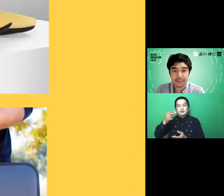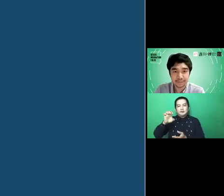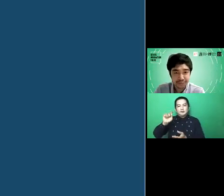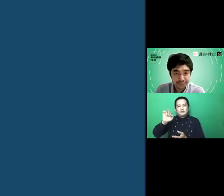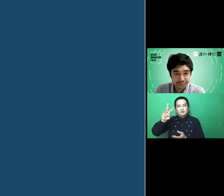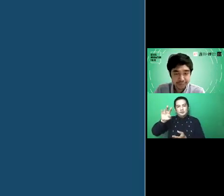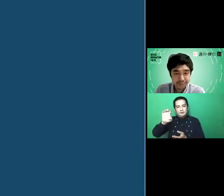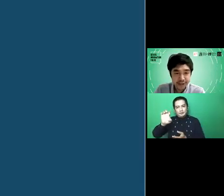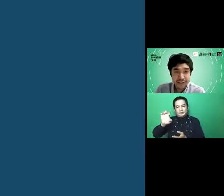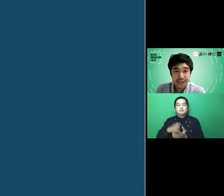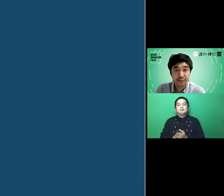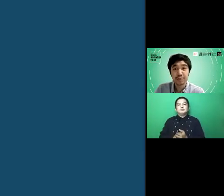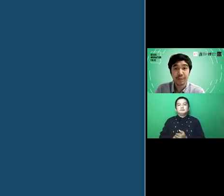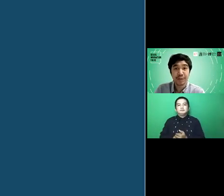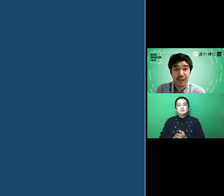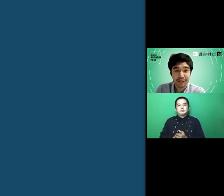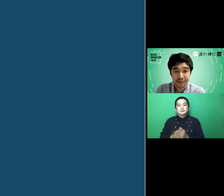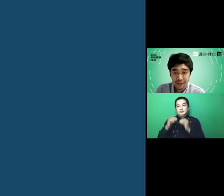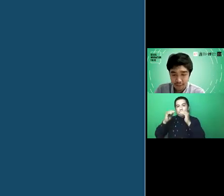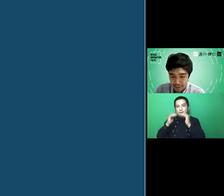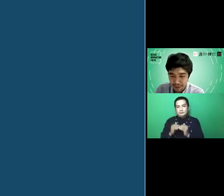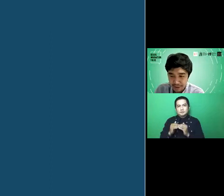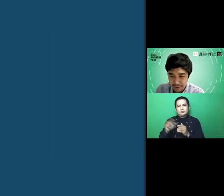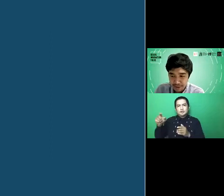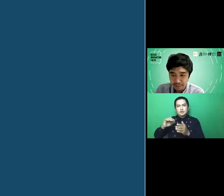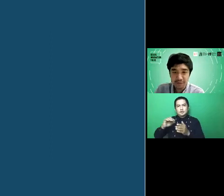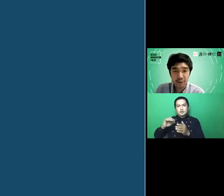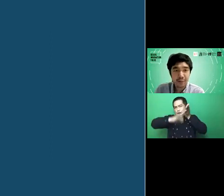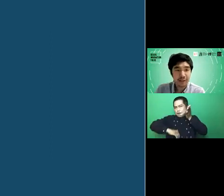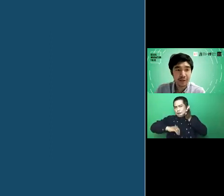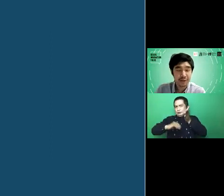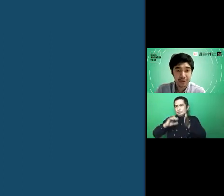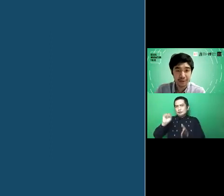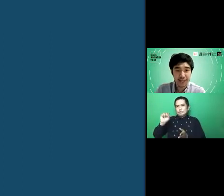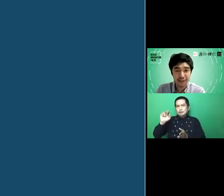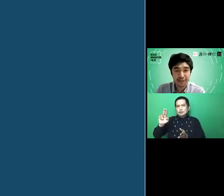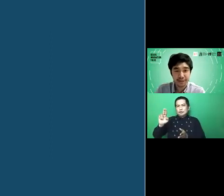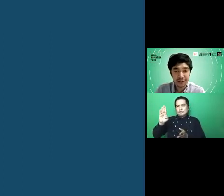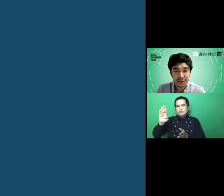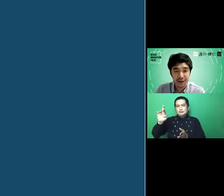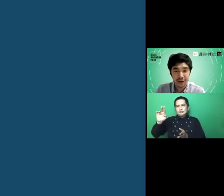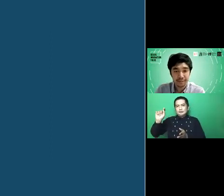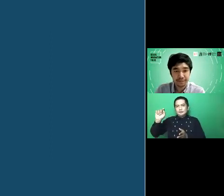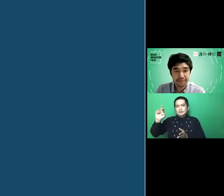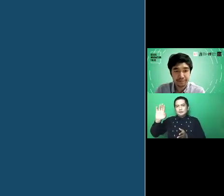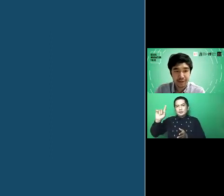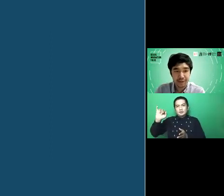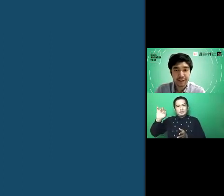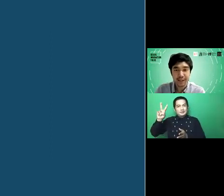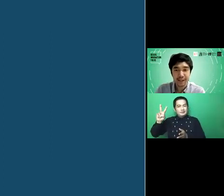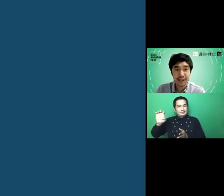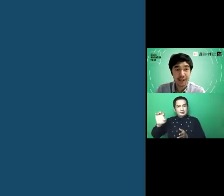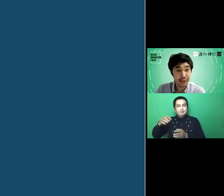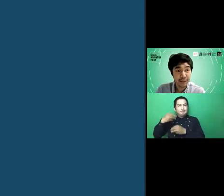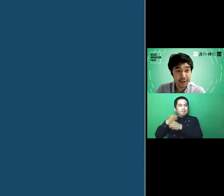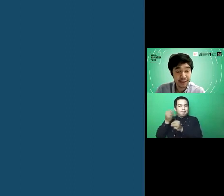Now, next one will be subtractive. But I think before we get too far into subtractive, let's